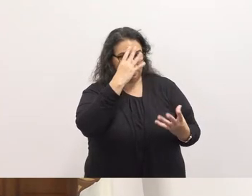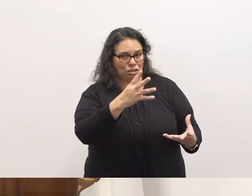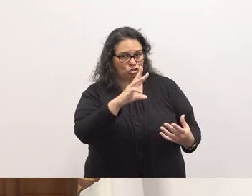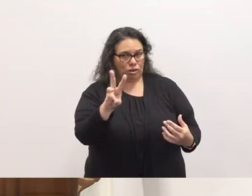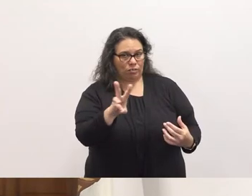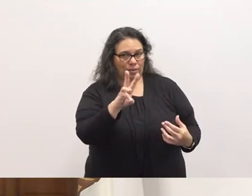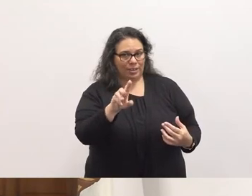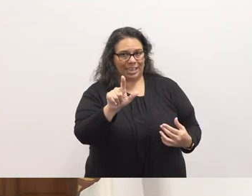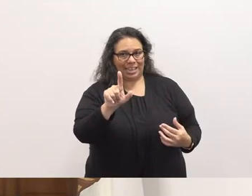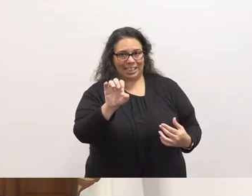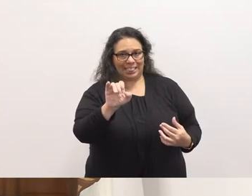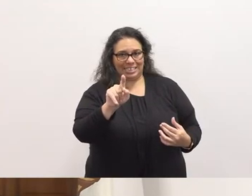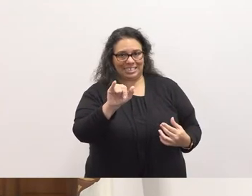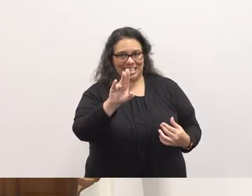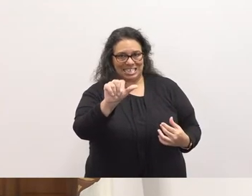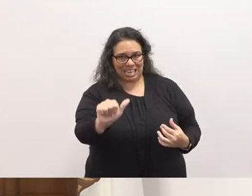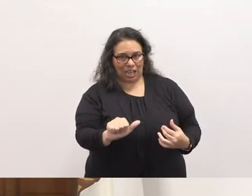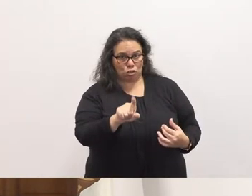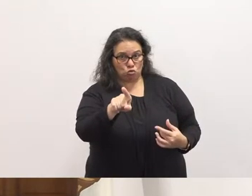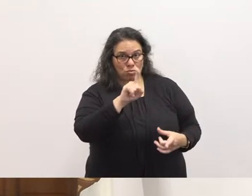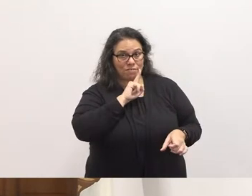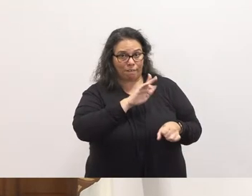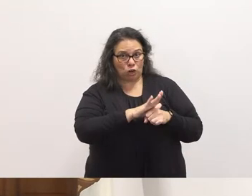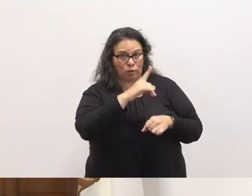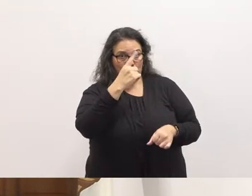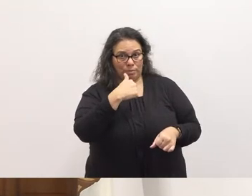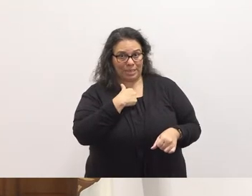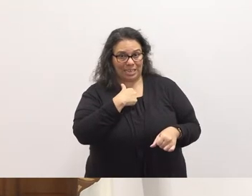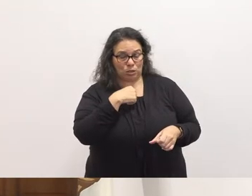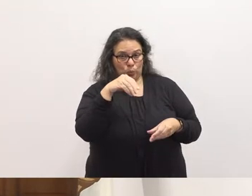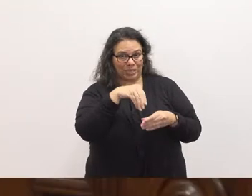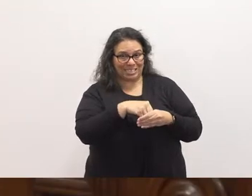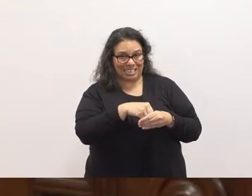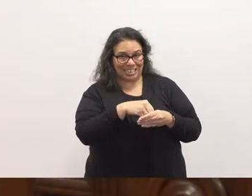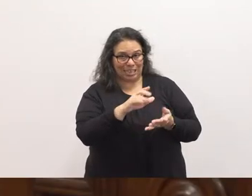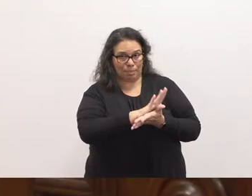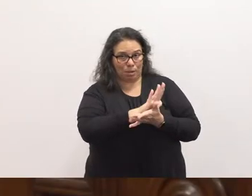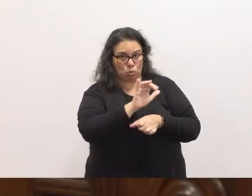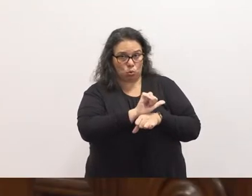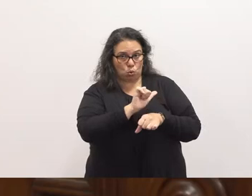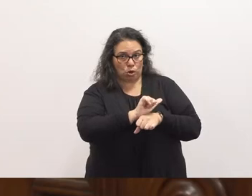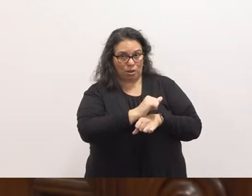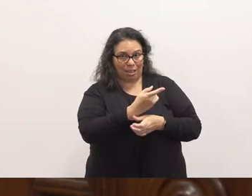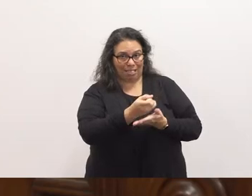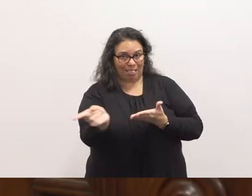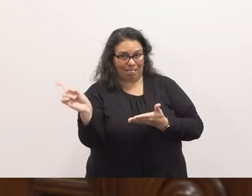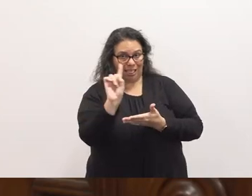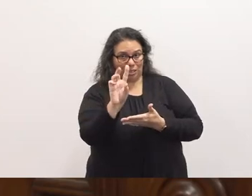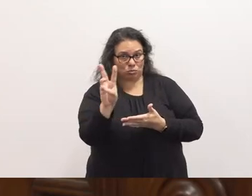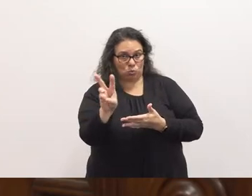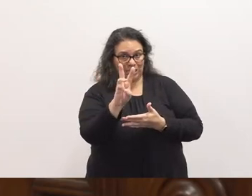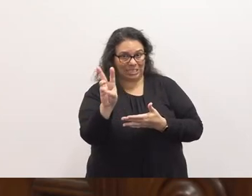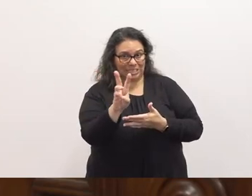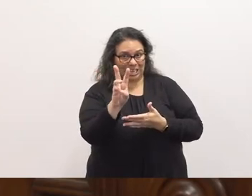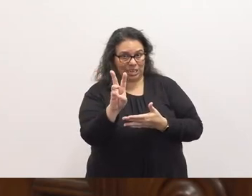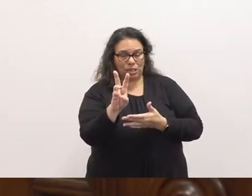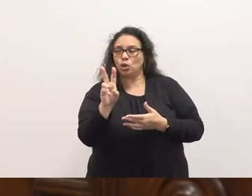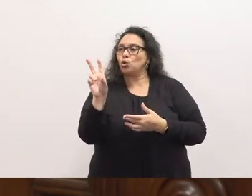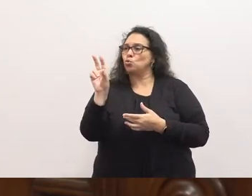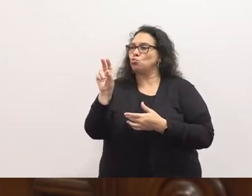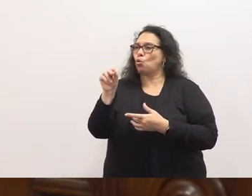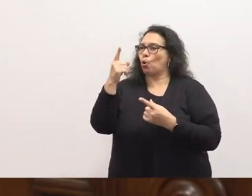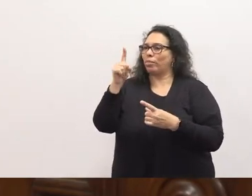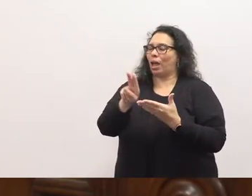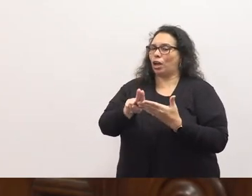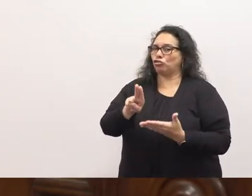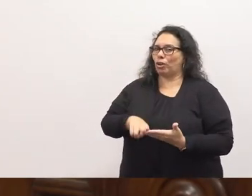and Letitia, maybe you can confirm this for me, but was that in our packet on last Wednesday? No, I believe the contract